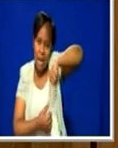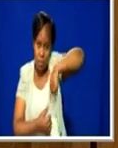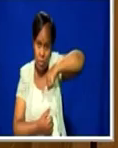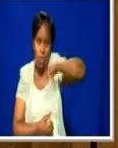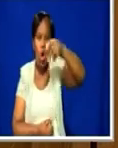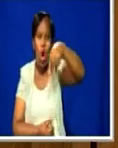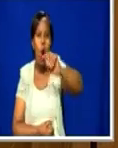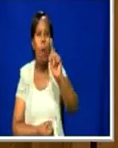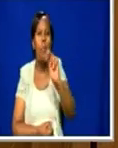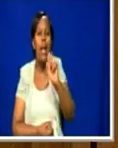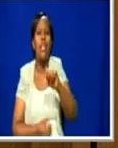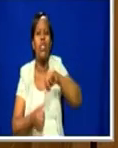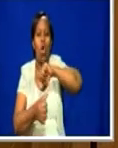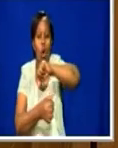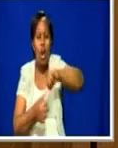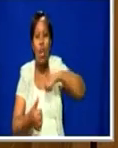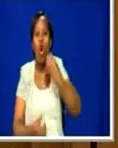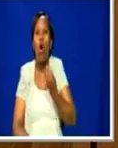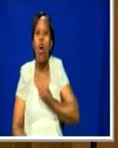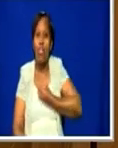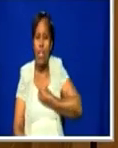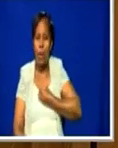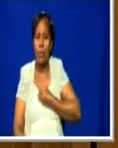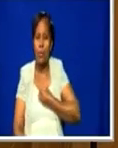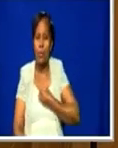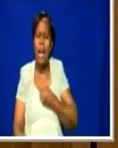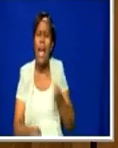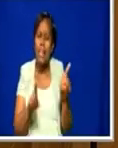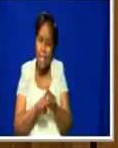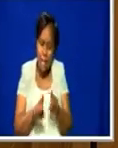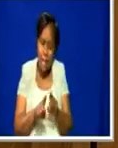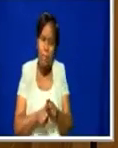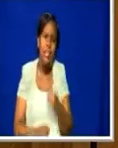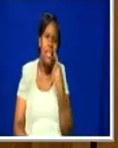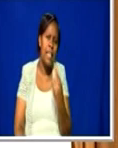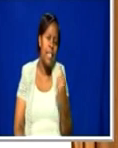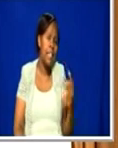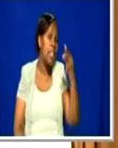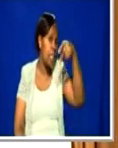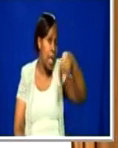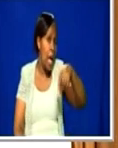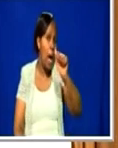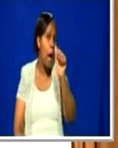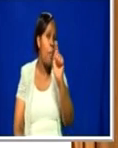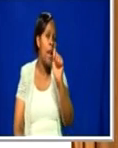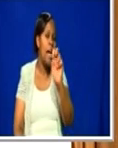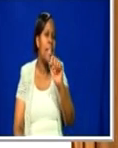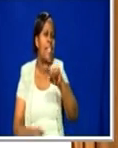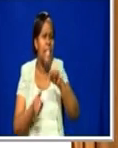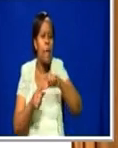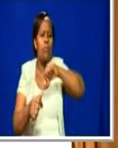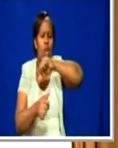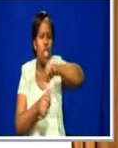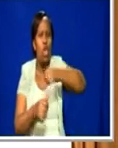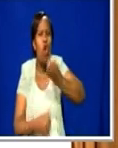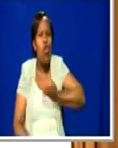planets revolve Revolve around the sun. and they but revolve- every Yes. planet Rotates on